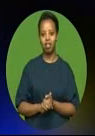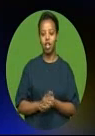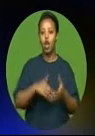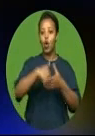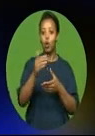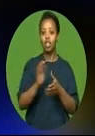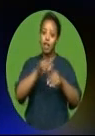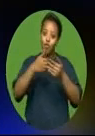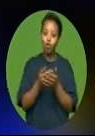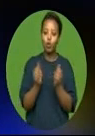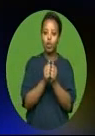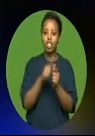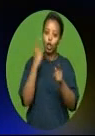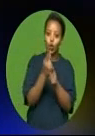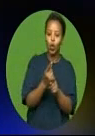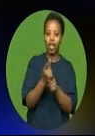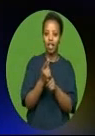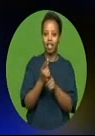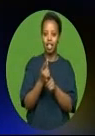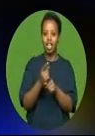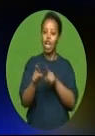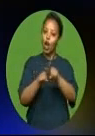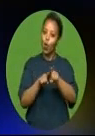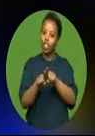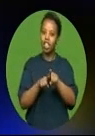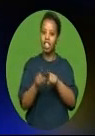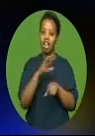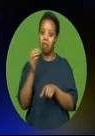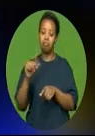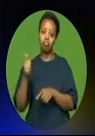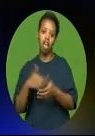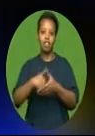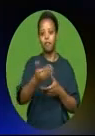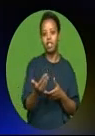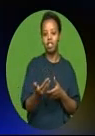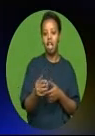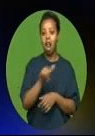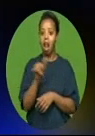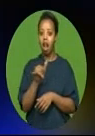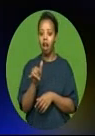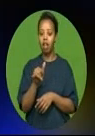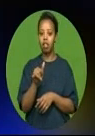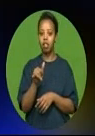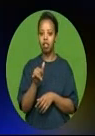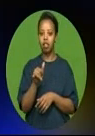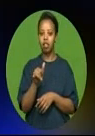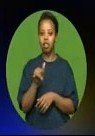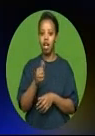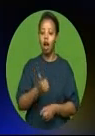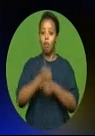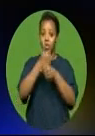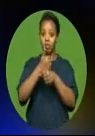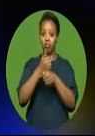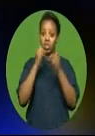Costs involved with issuing, negotiating, and other fees, like amendments, can